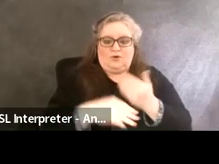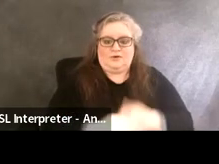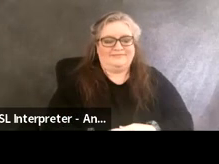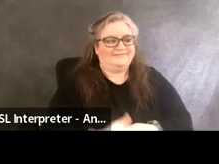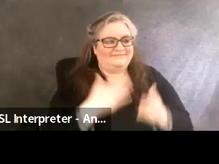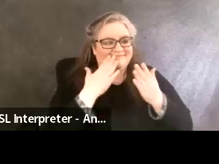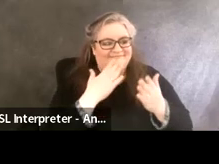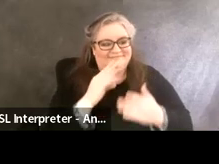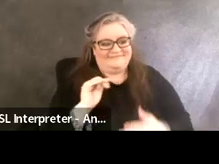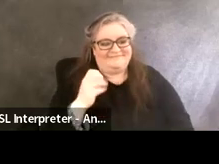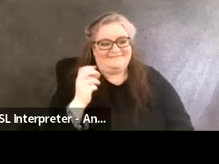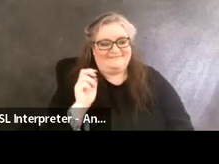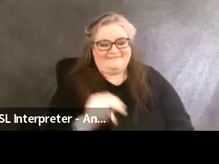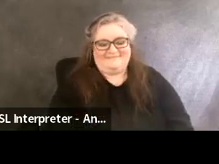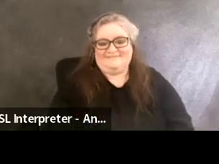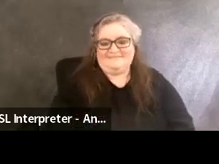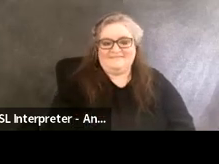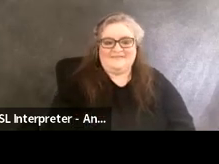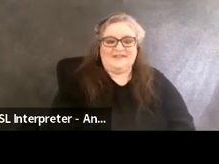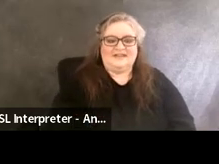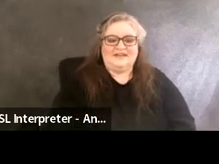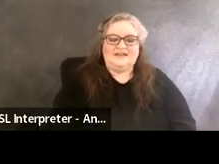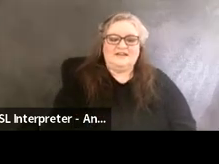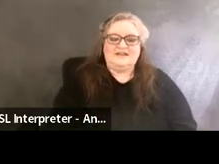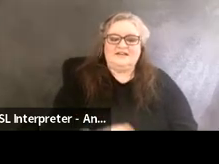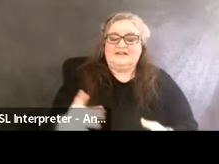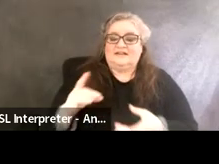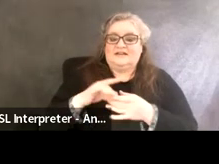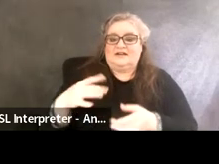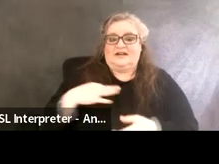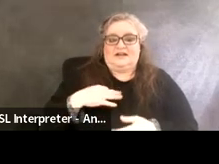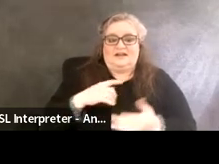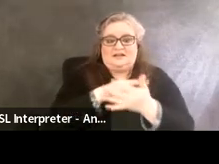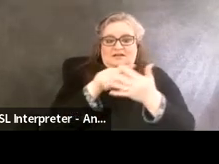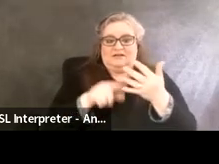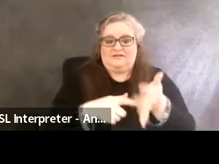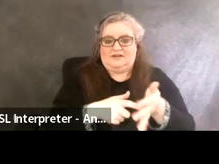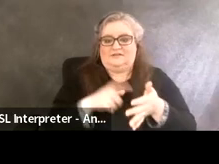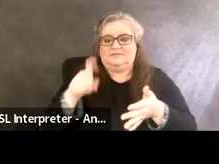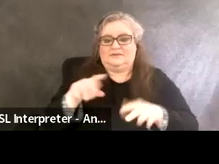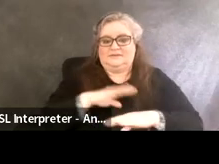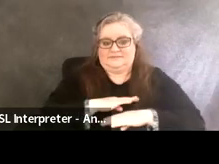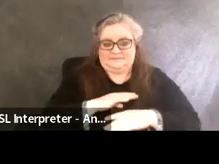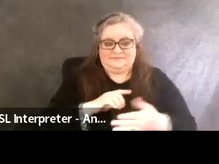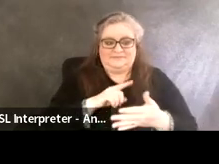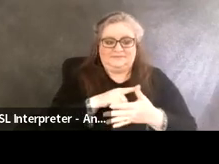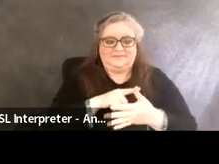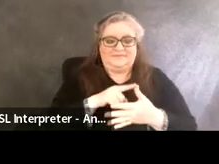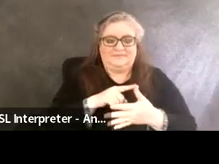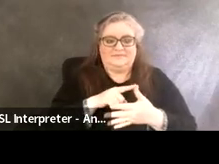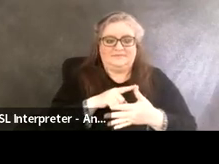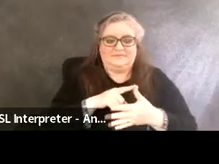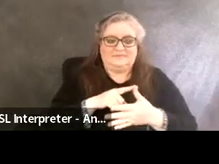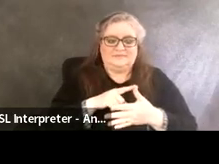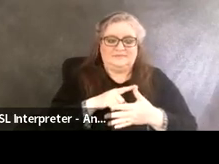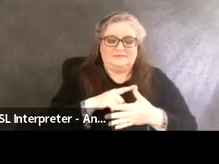Megan. So when it comes to eligibility, Cook County has 5 criteria that must be met. First, you have to have an